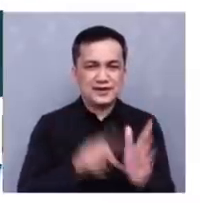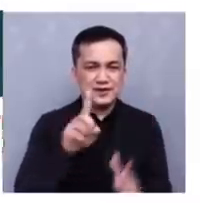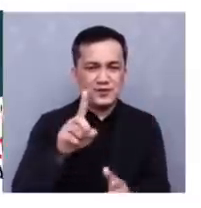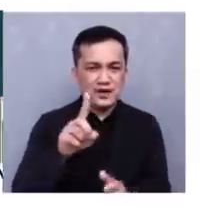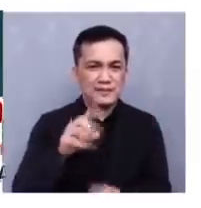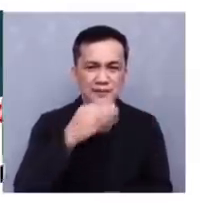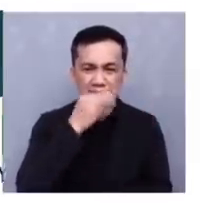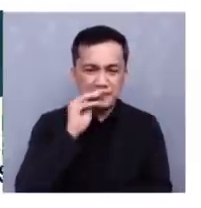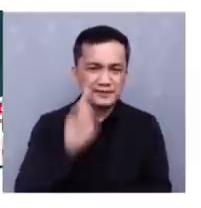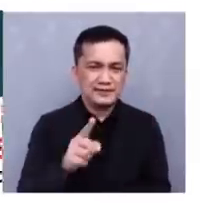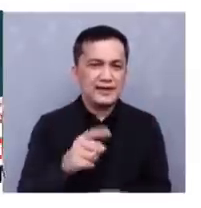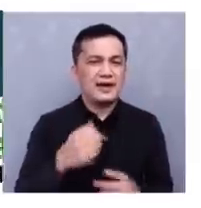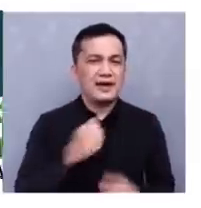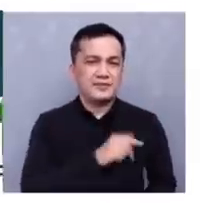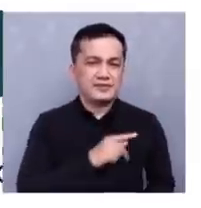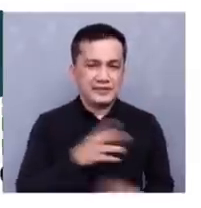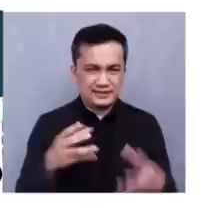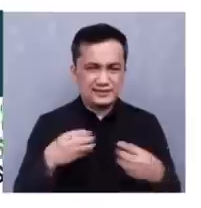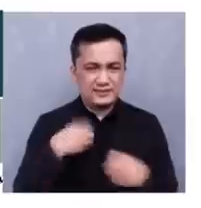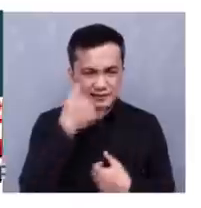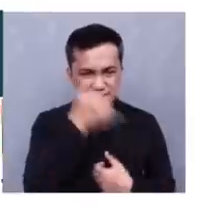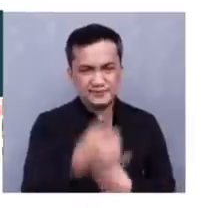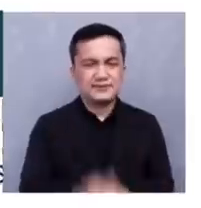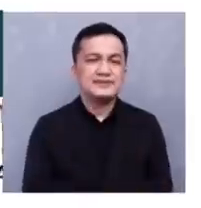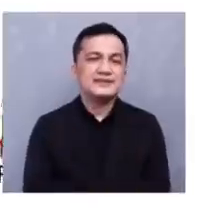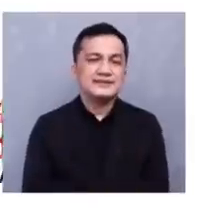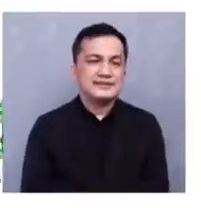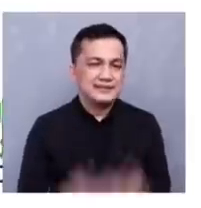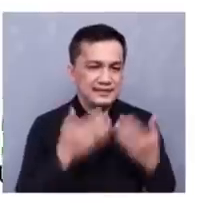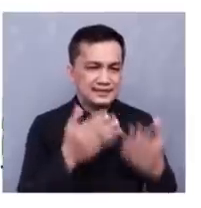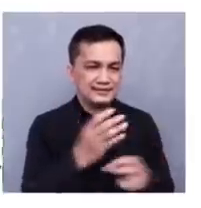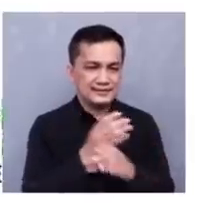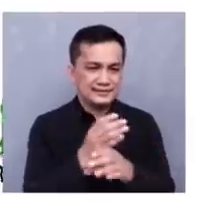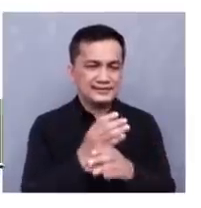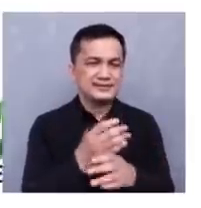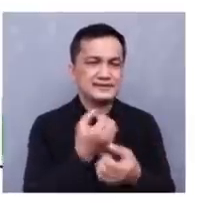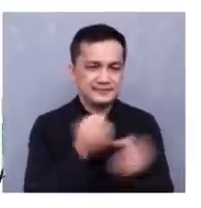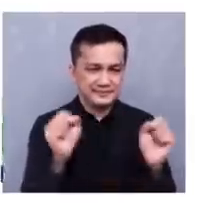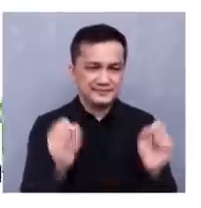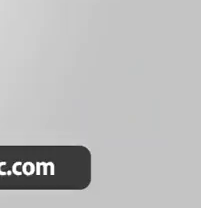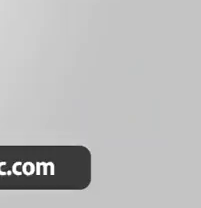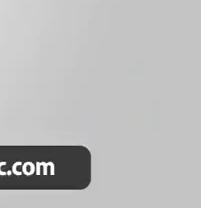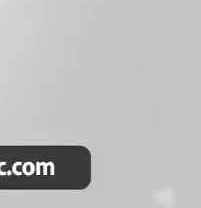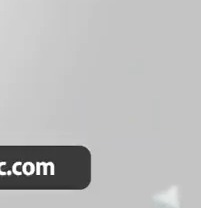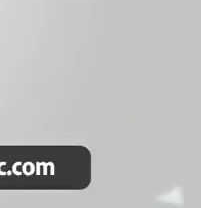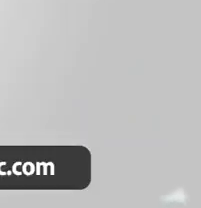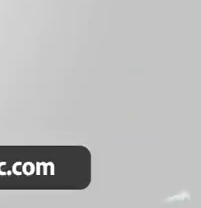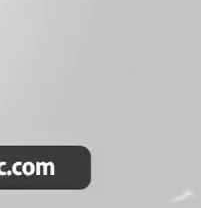taking our Zoom call. Thanks again. Take care and you keep safe. Thank you. Thanks a lot.